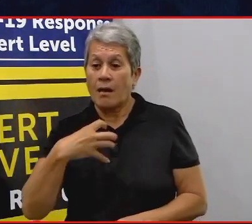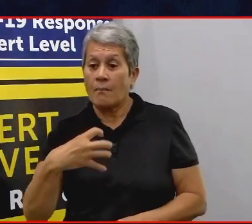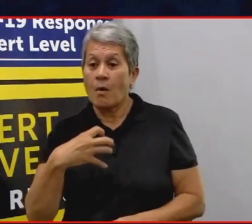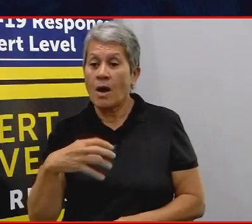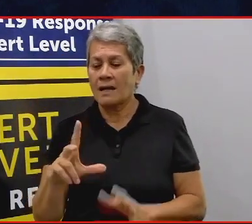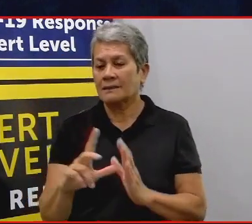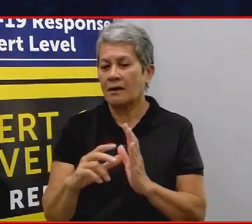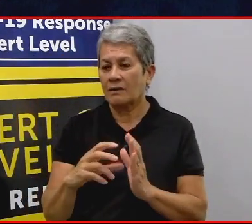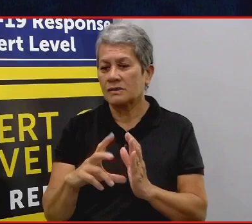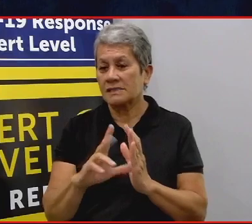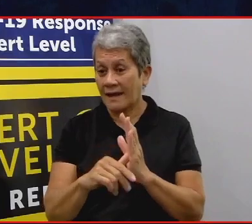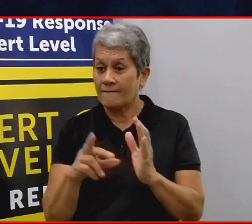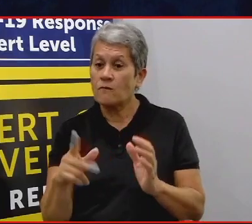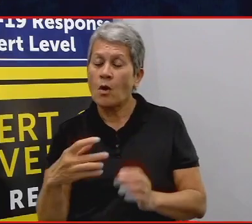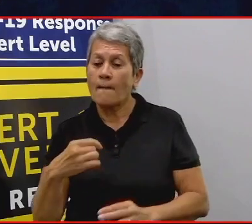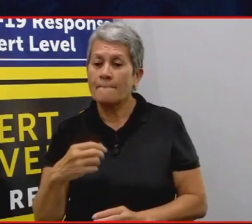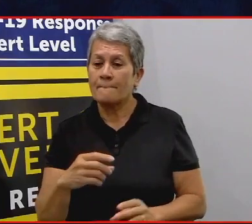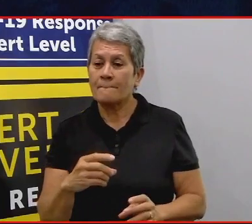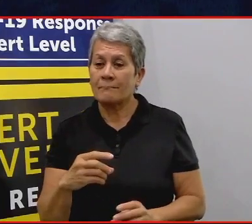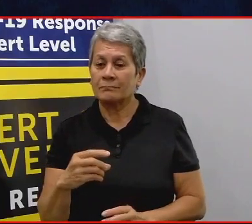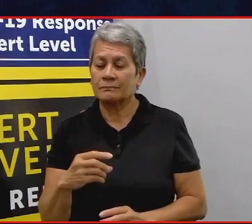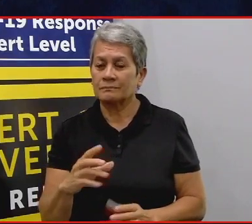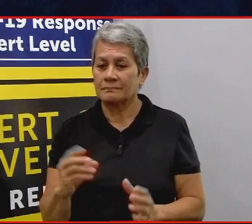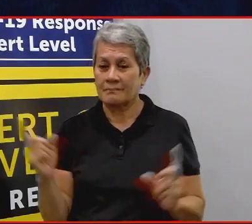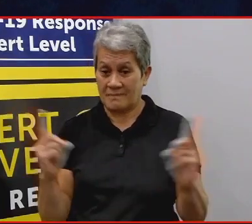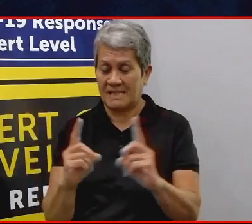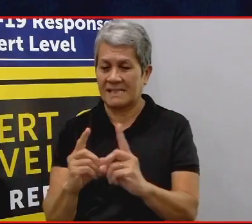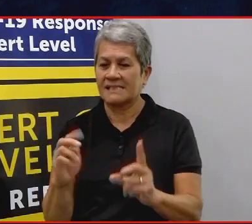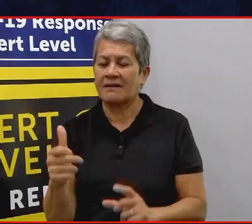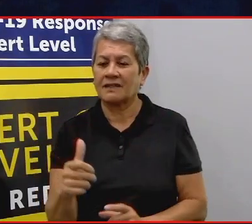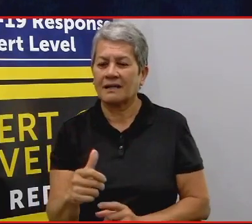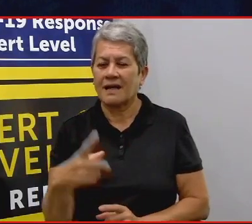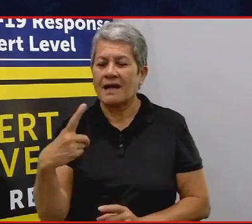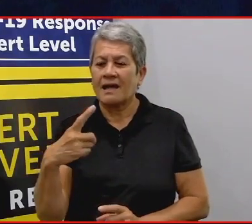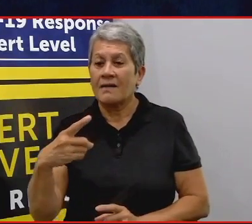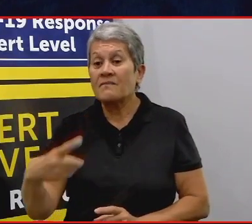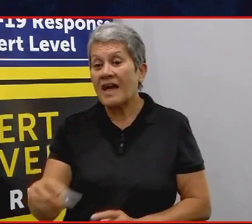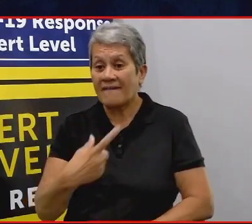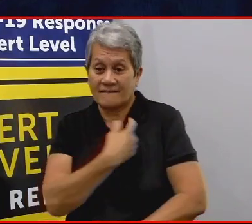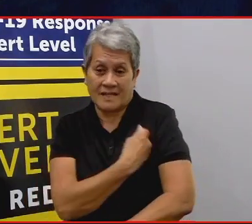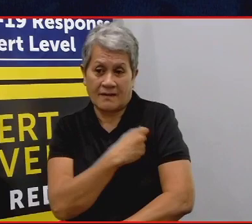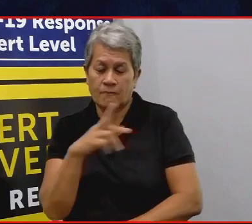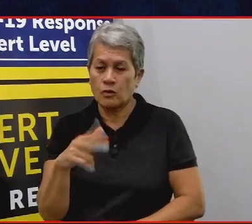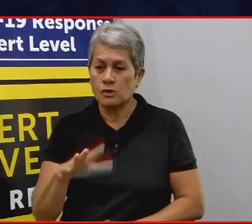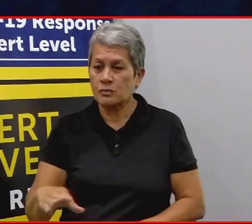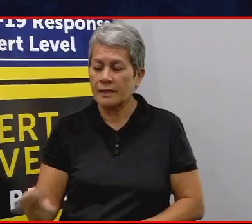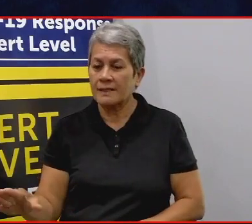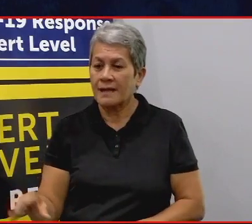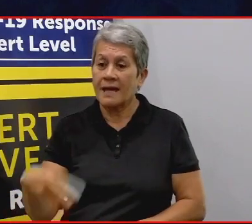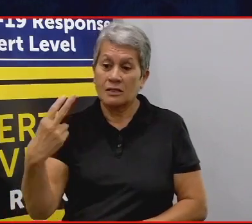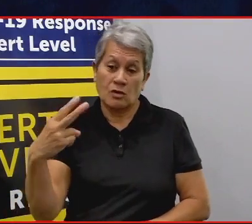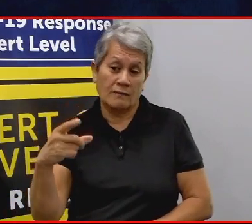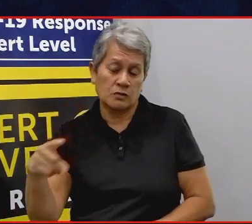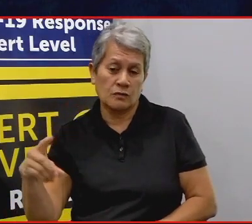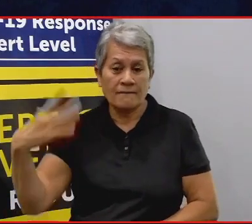if requested by a school. The vaccination rollout for children aged 12 to 15 years